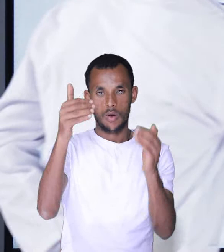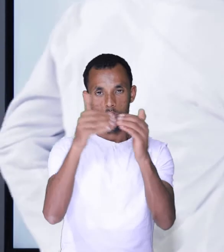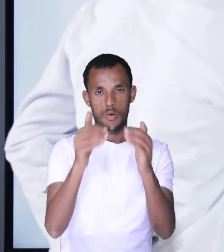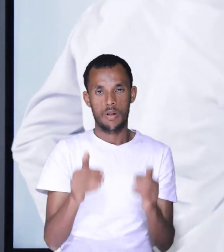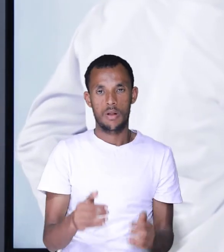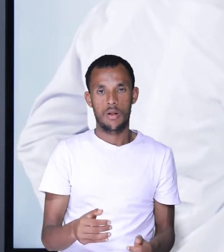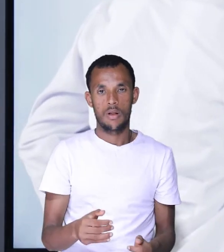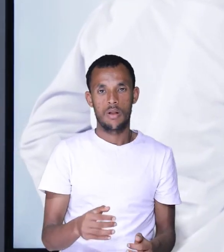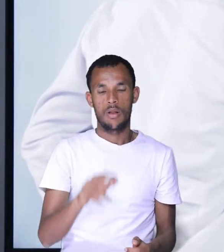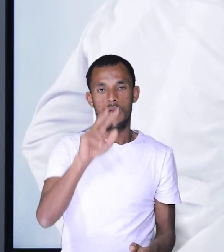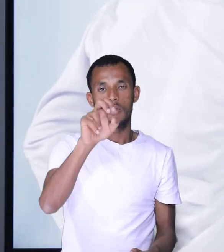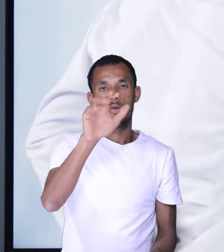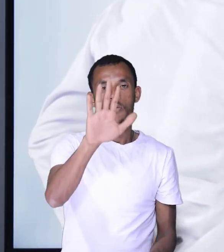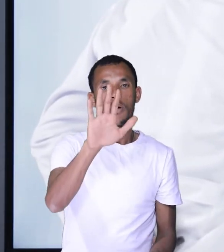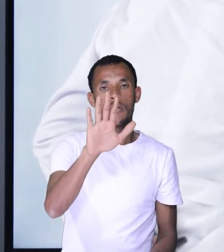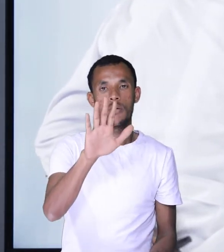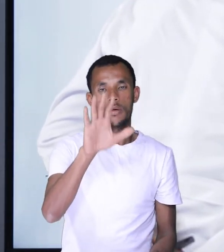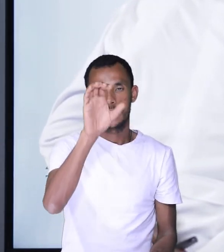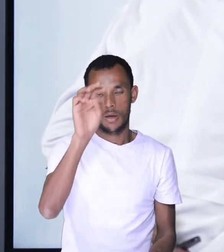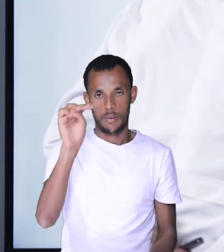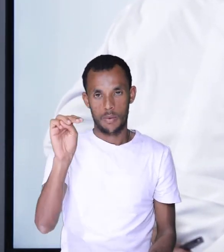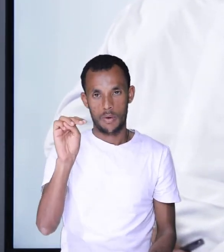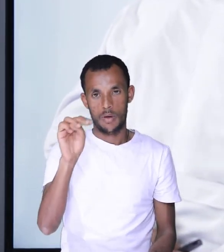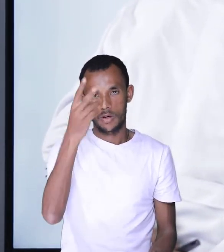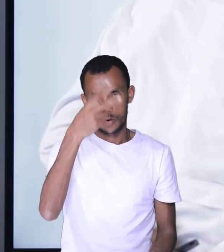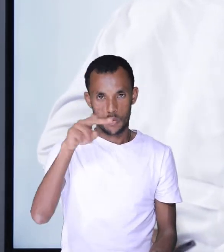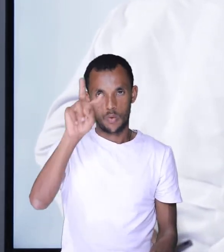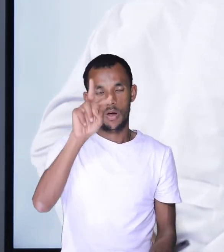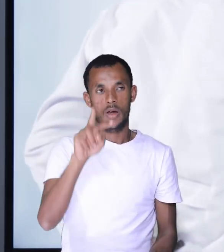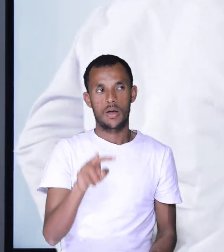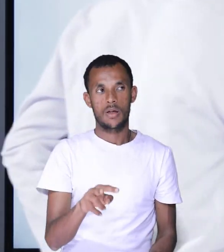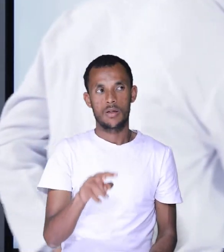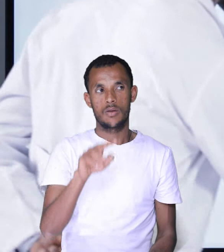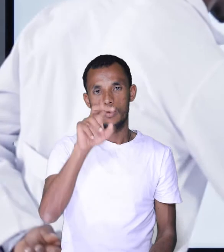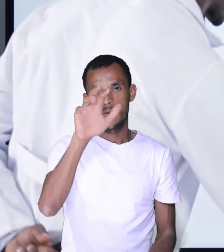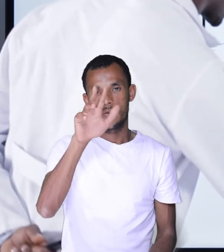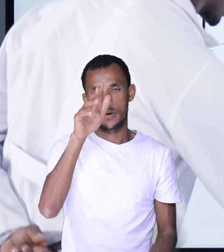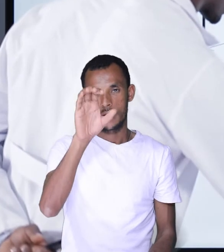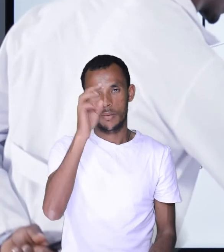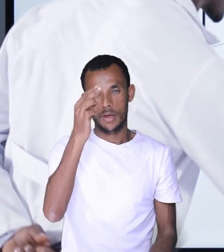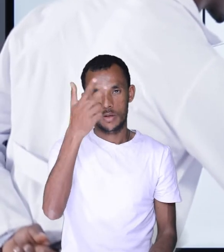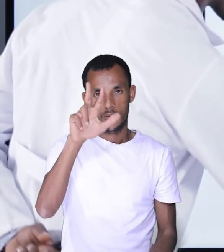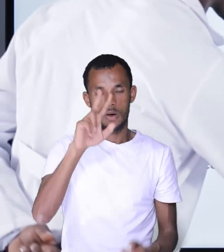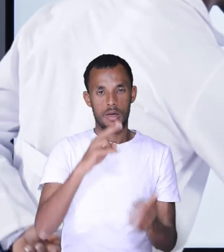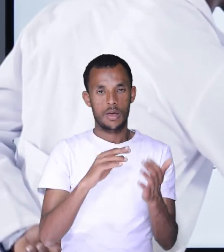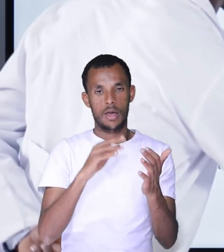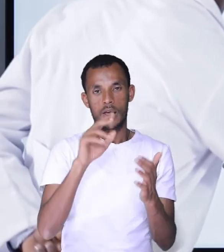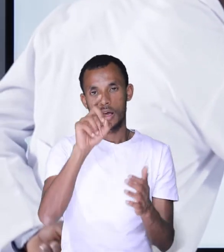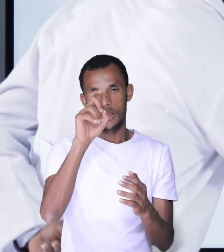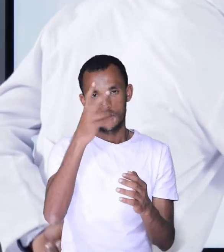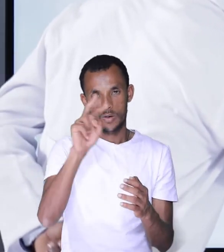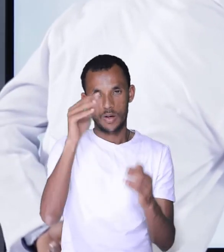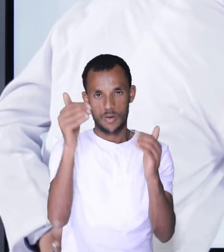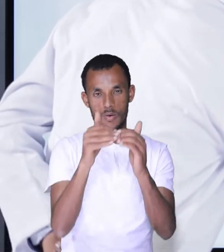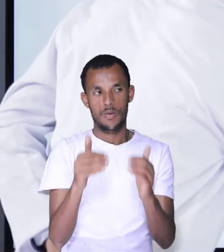to 25 centimeter square. 25 centimeter square. That's x squared equals